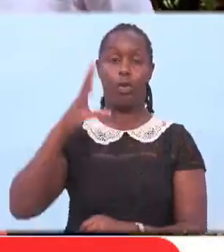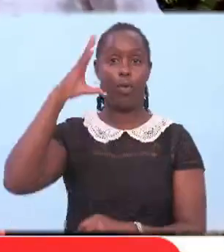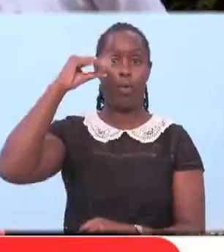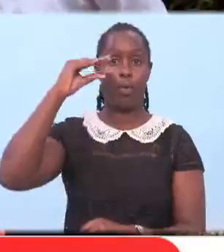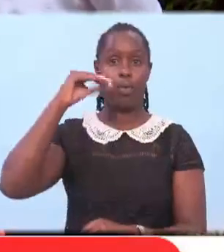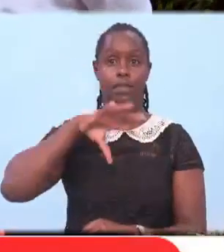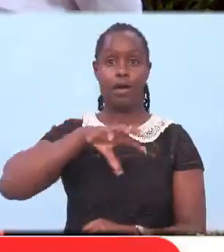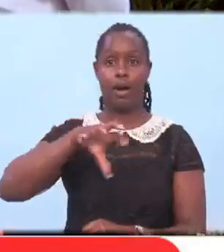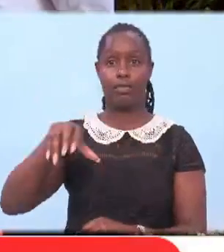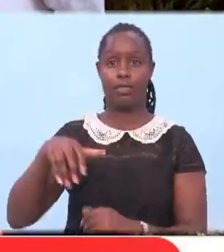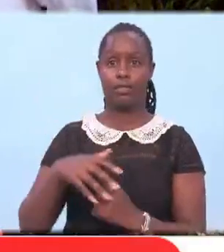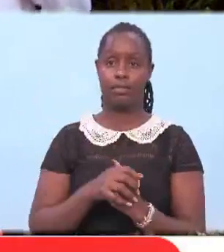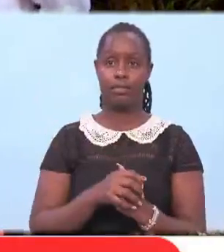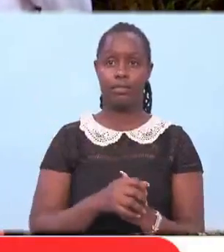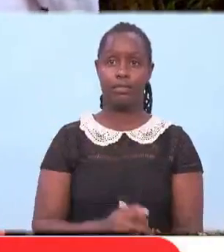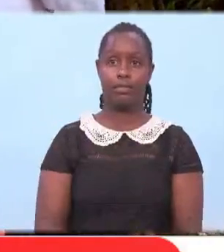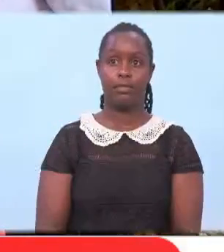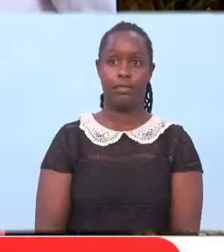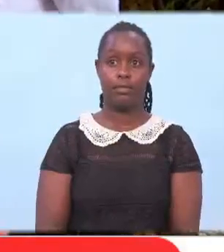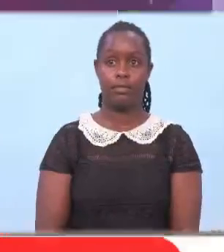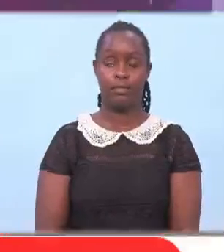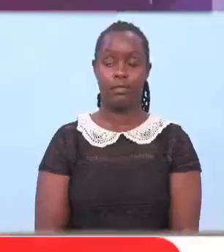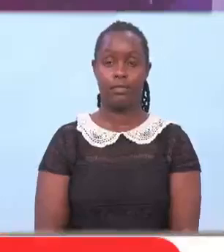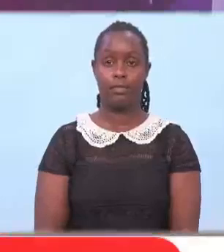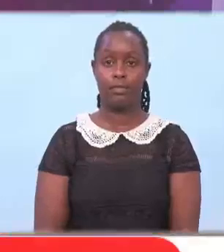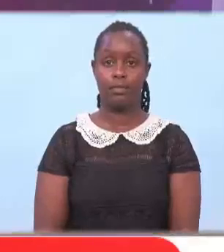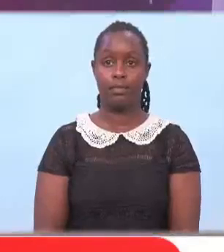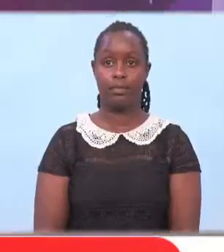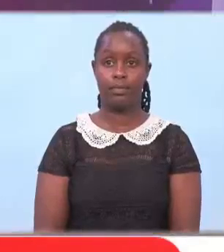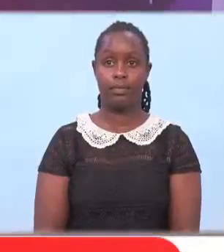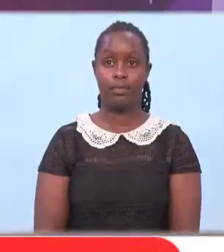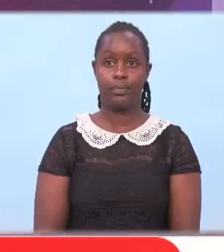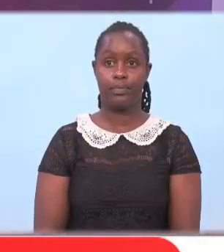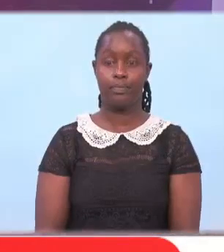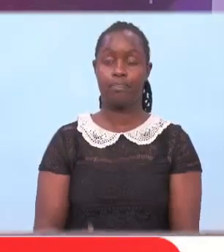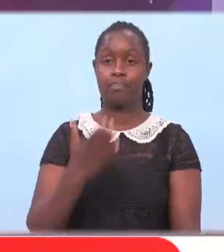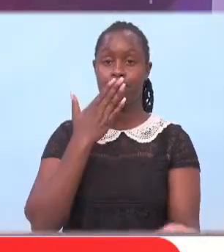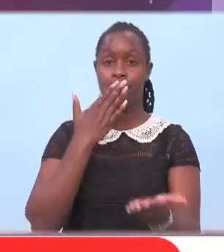Sheila Chelangat for TV 47. Thank you, Sheila, for that. Now listen to this.